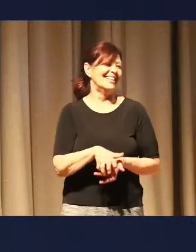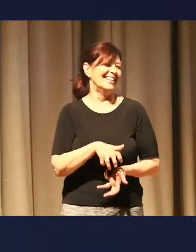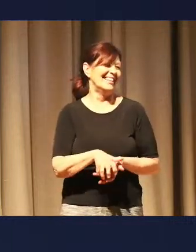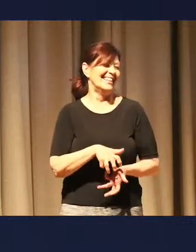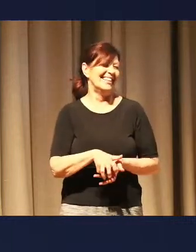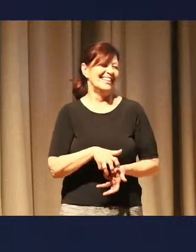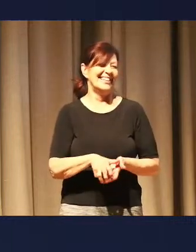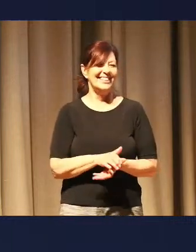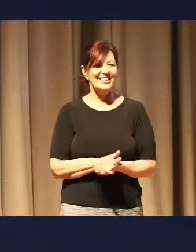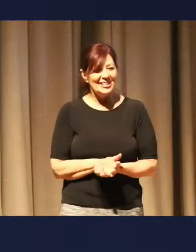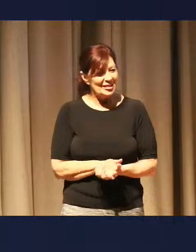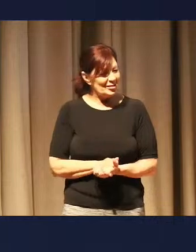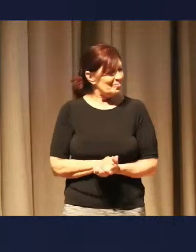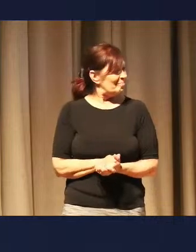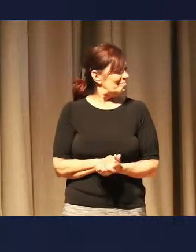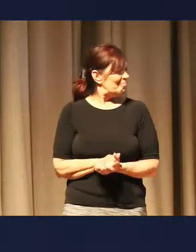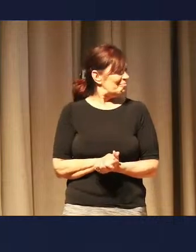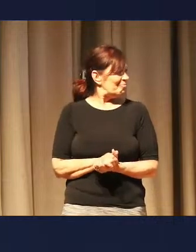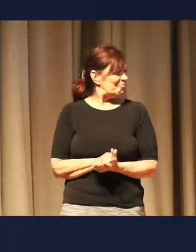Please.